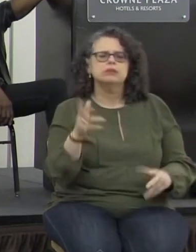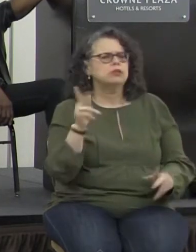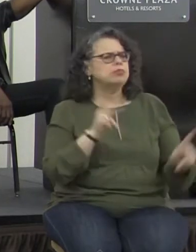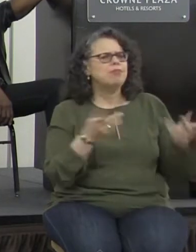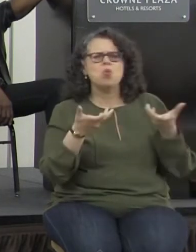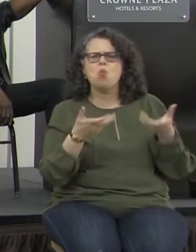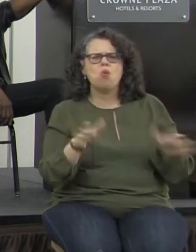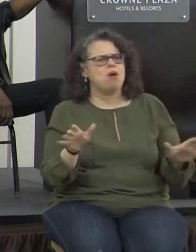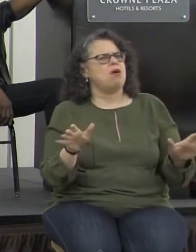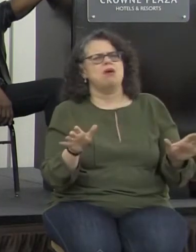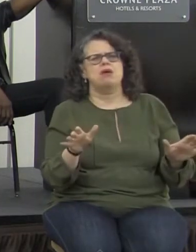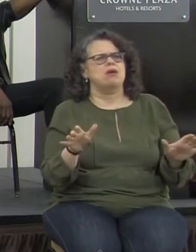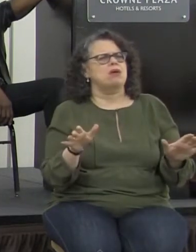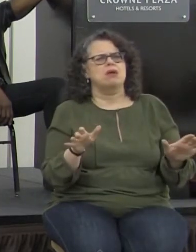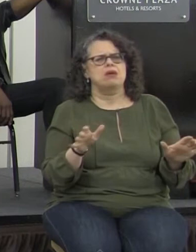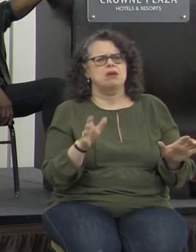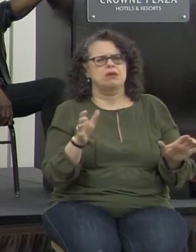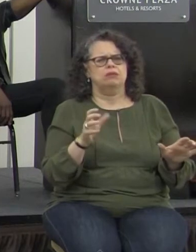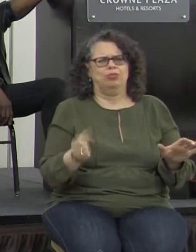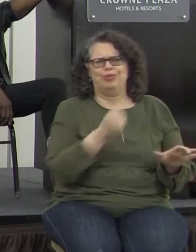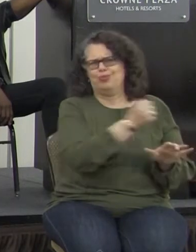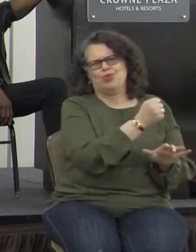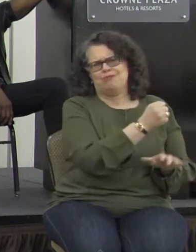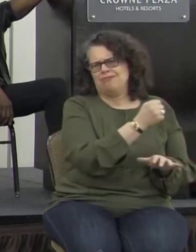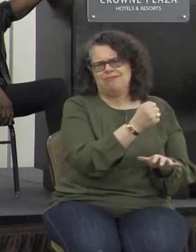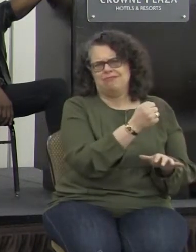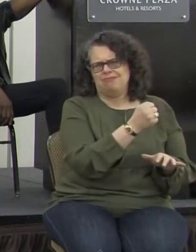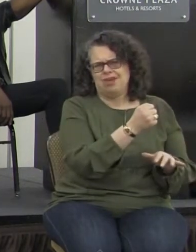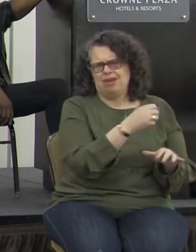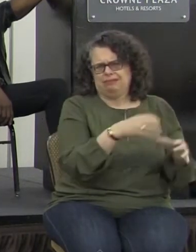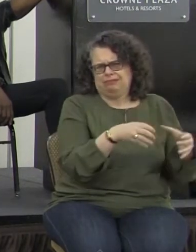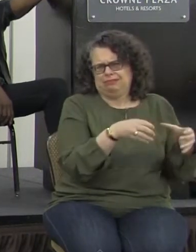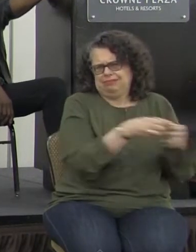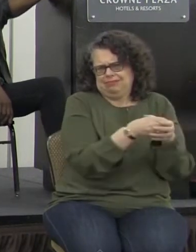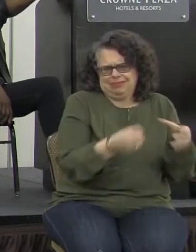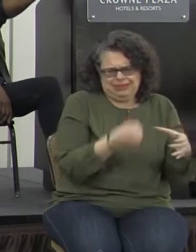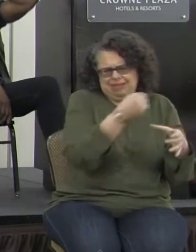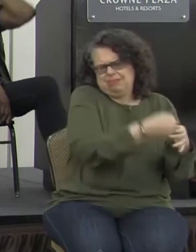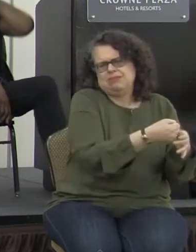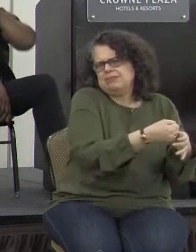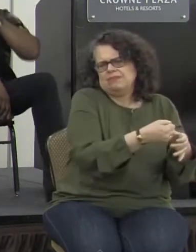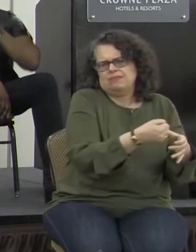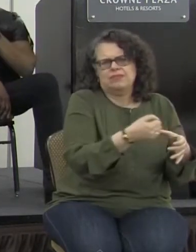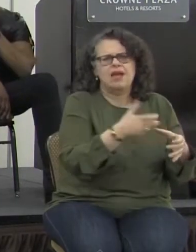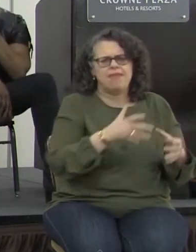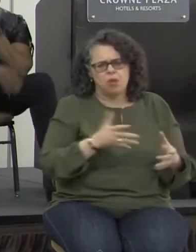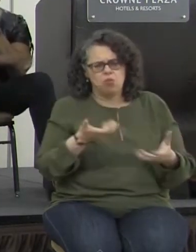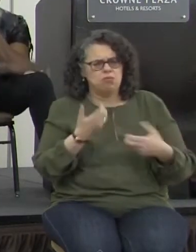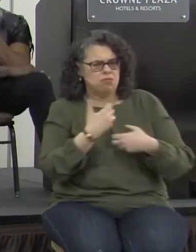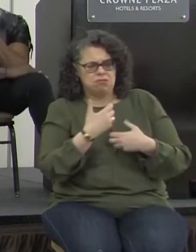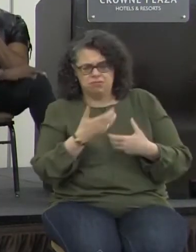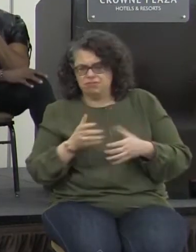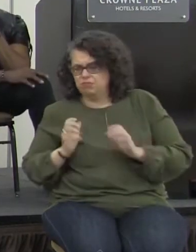want to be put into those pigeonholes, and they will put their efforts into spaces where they're respected.